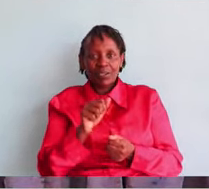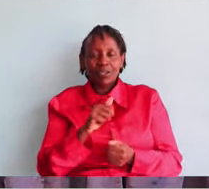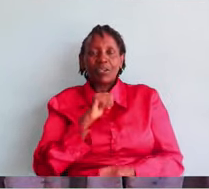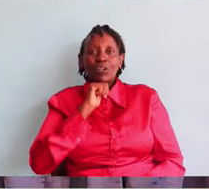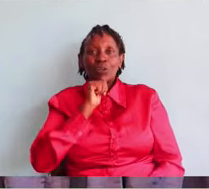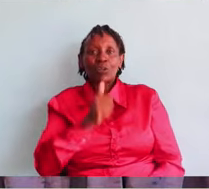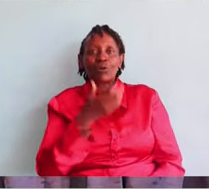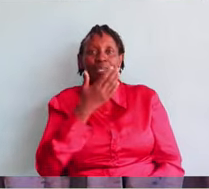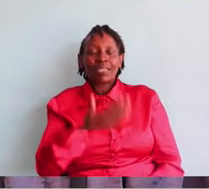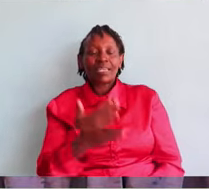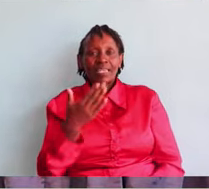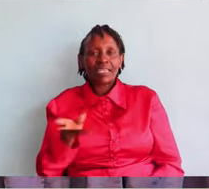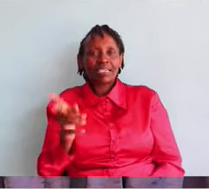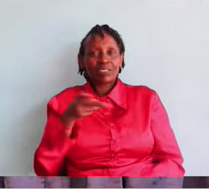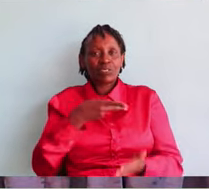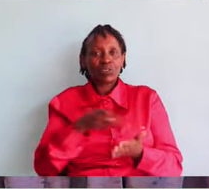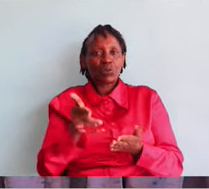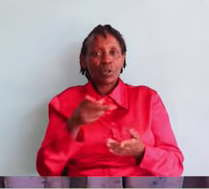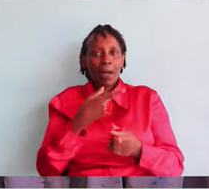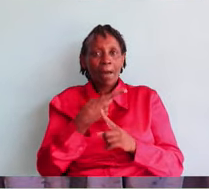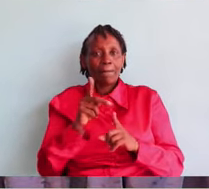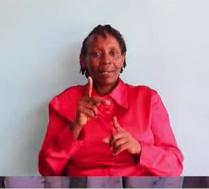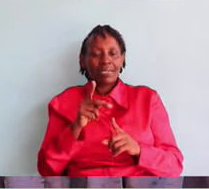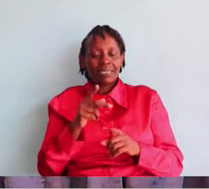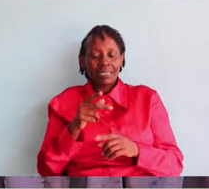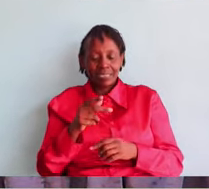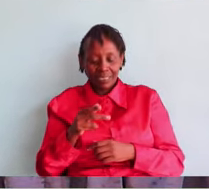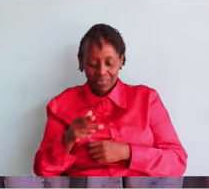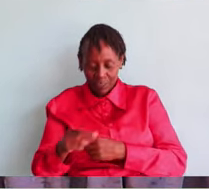sold, but selfishness.